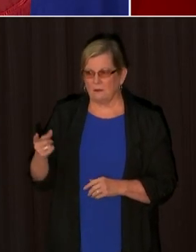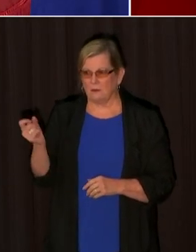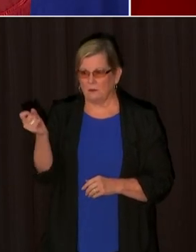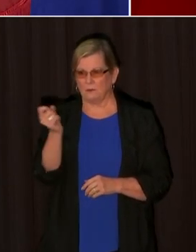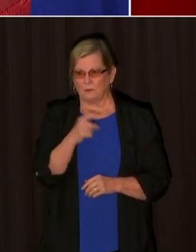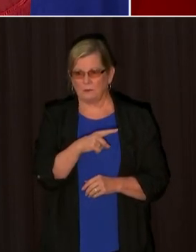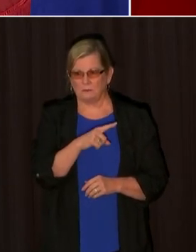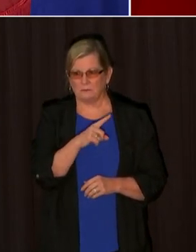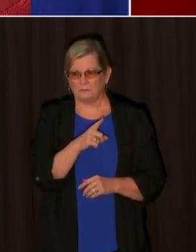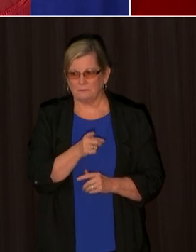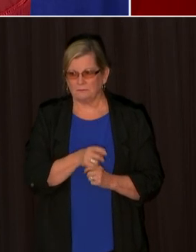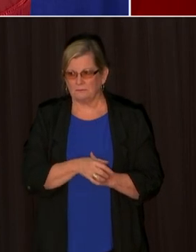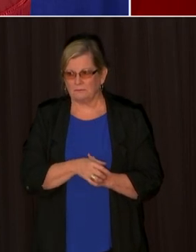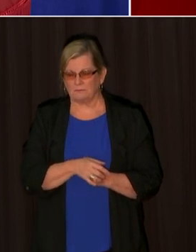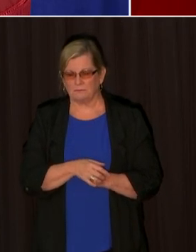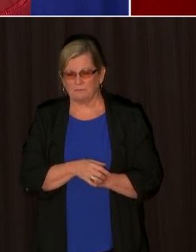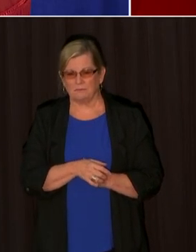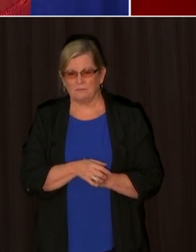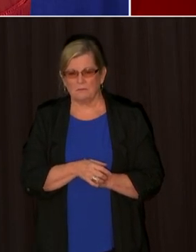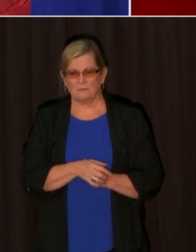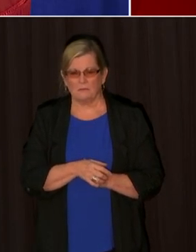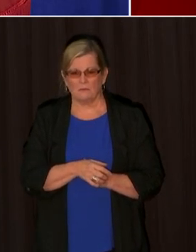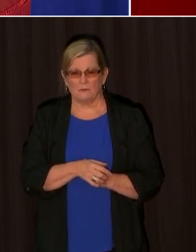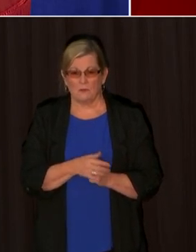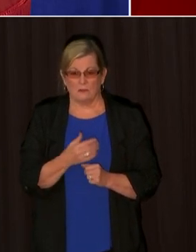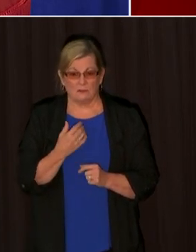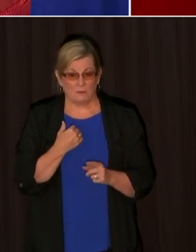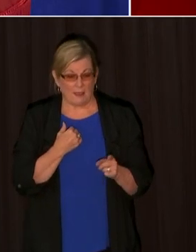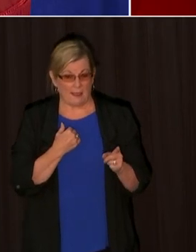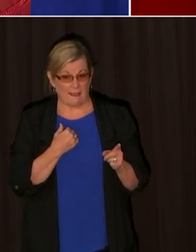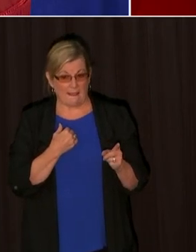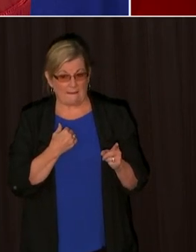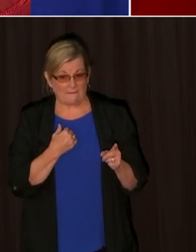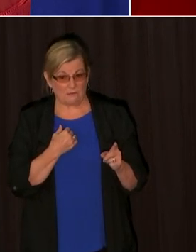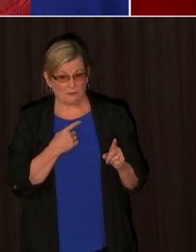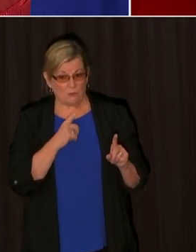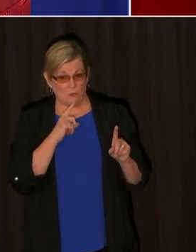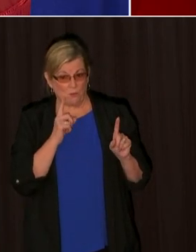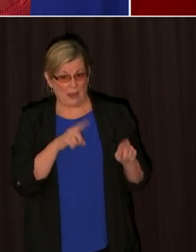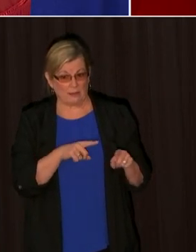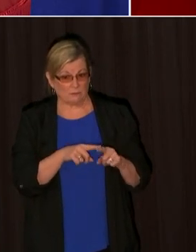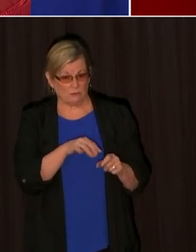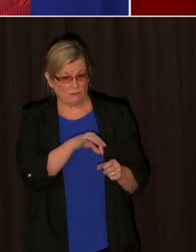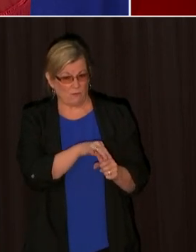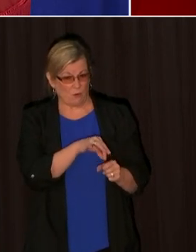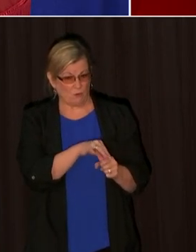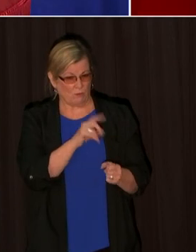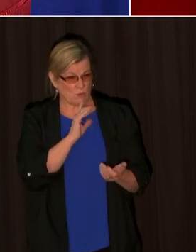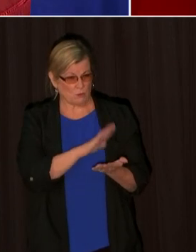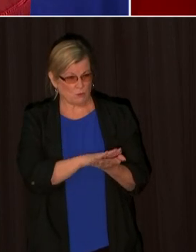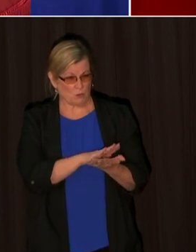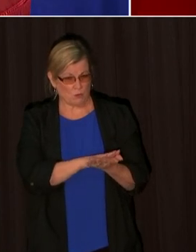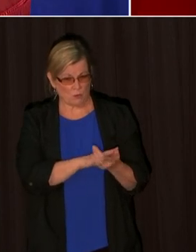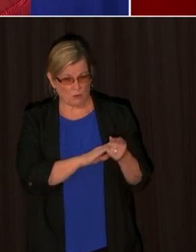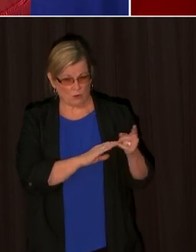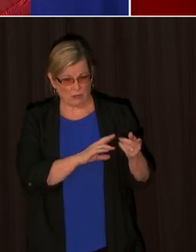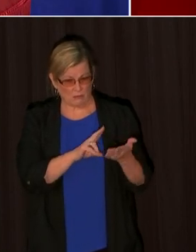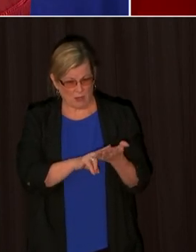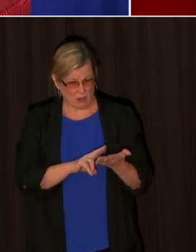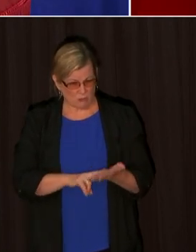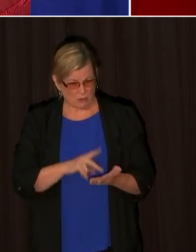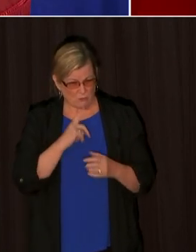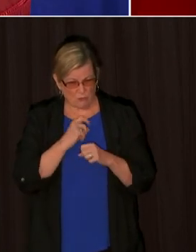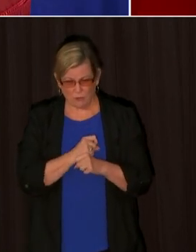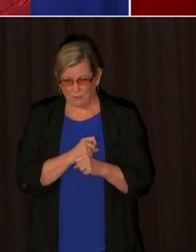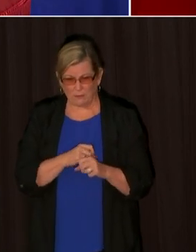pushed the school security contracts from MPD? That's a shell game. All it is a shell game, and